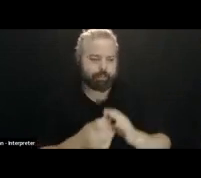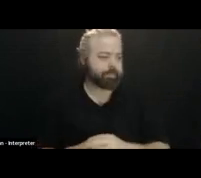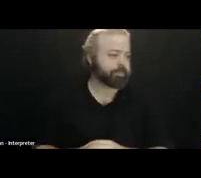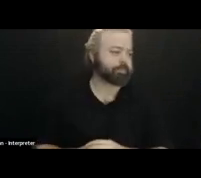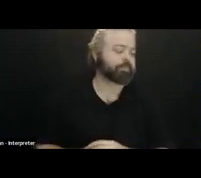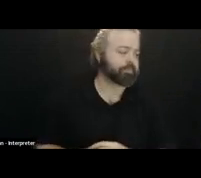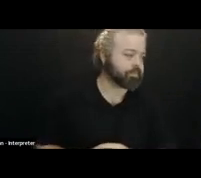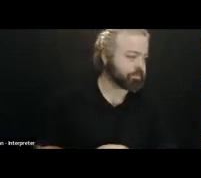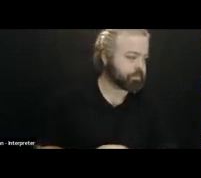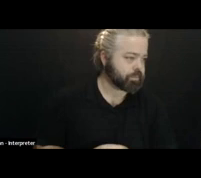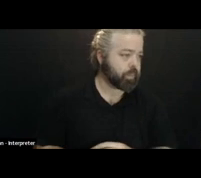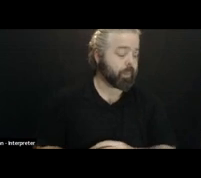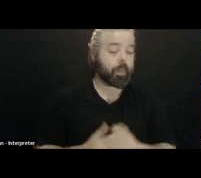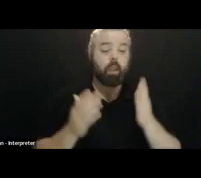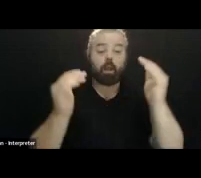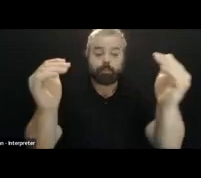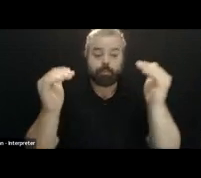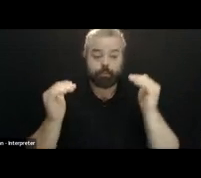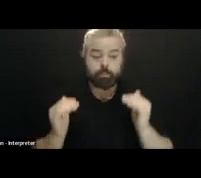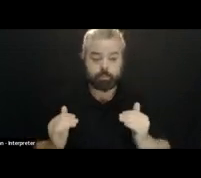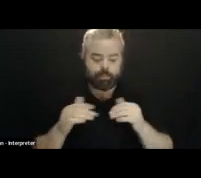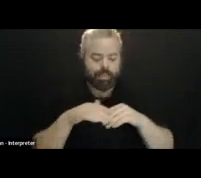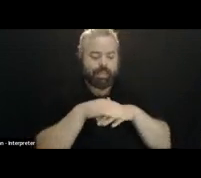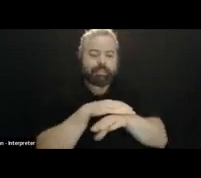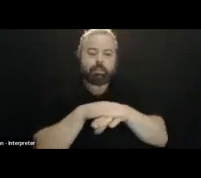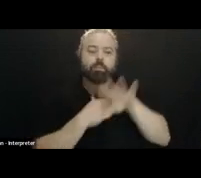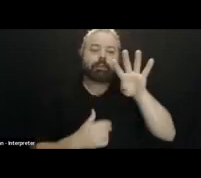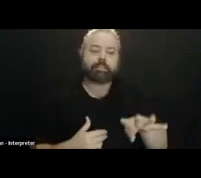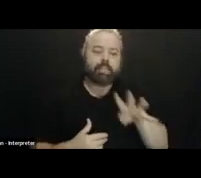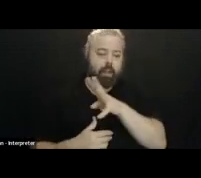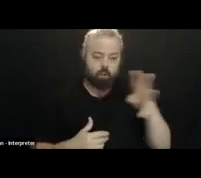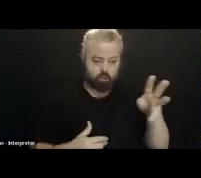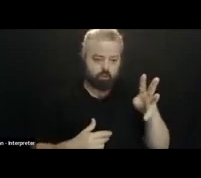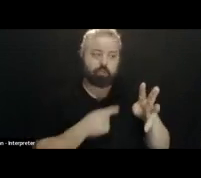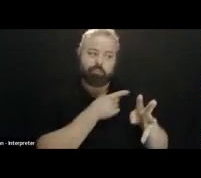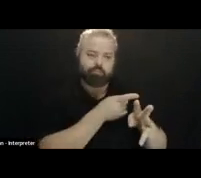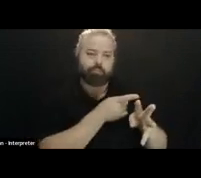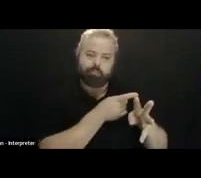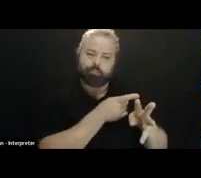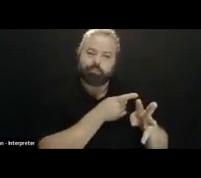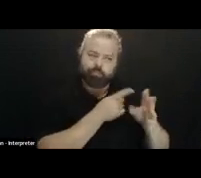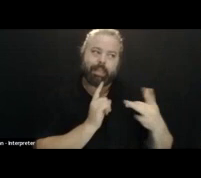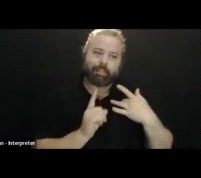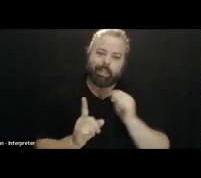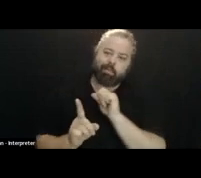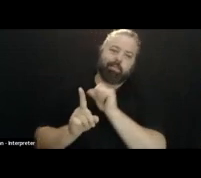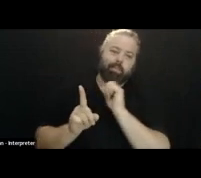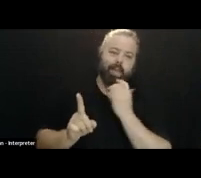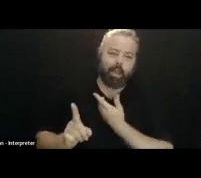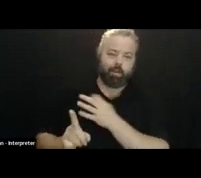The next thing we're talking about is accessible tables. This is another one that trips up our faculty here quite a bit.